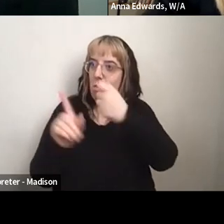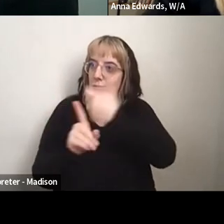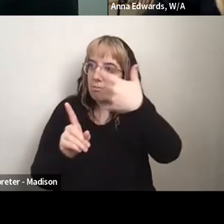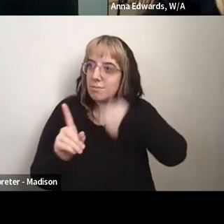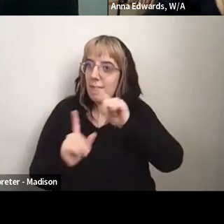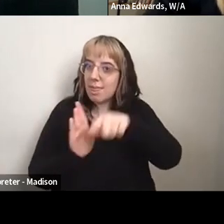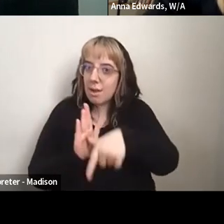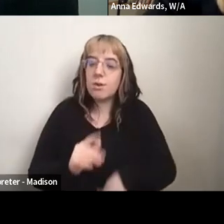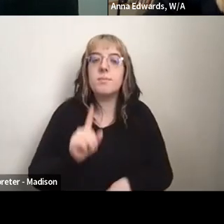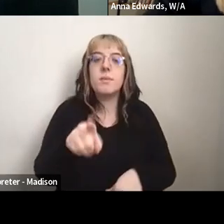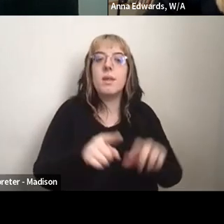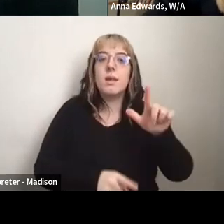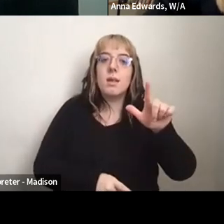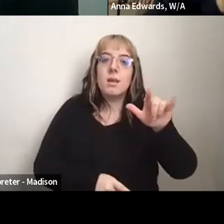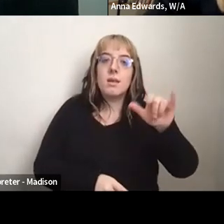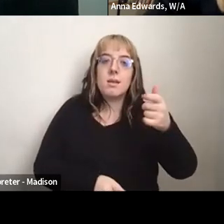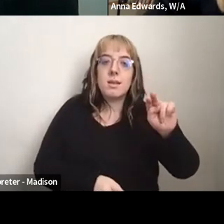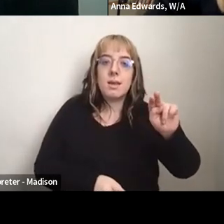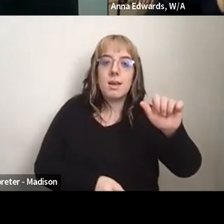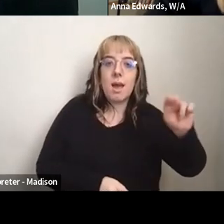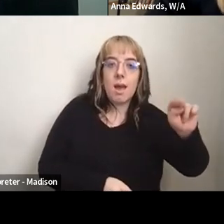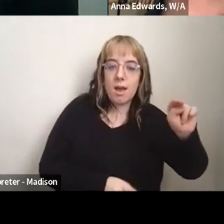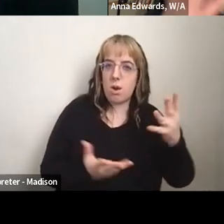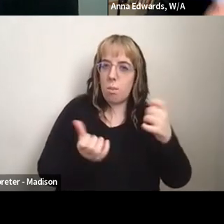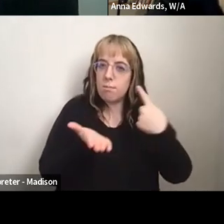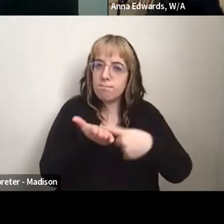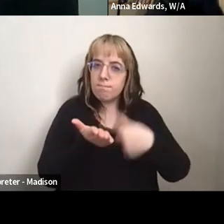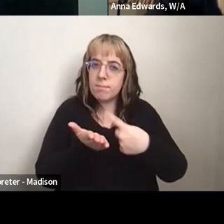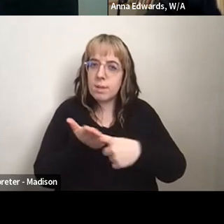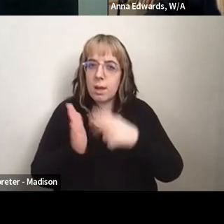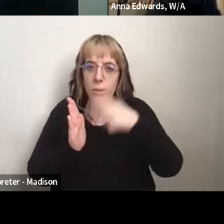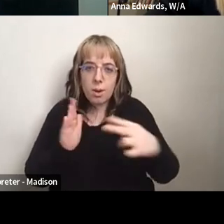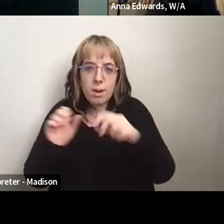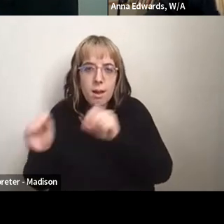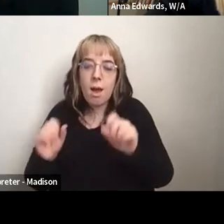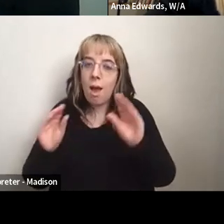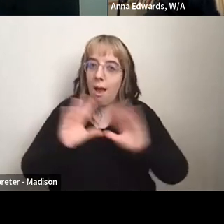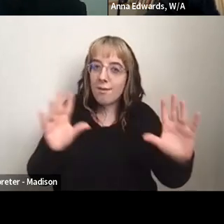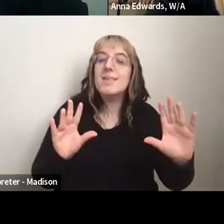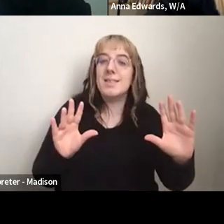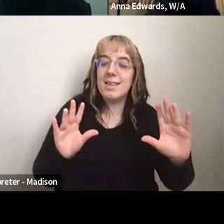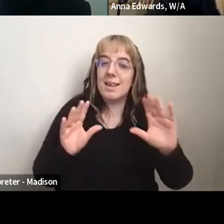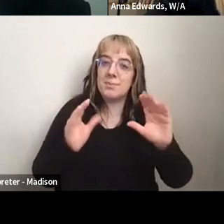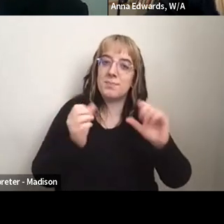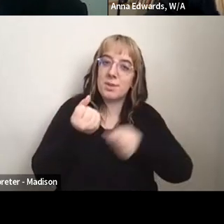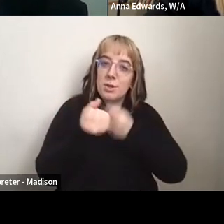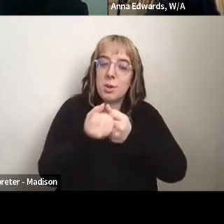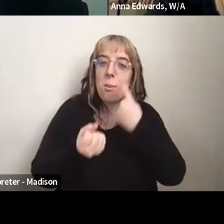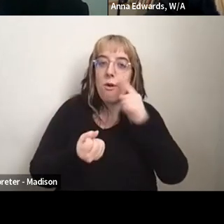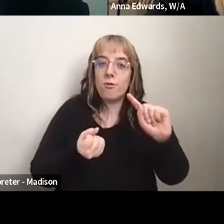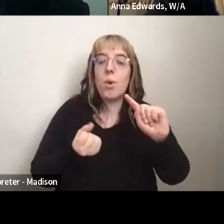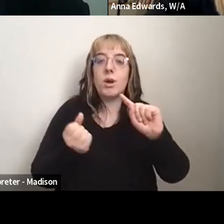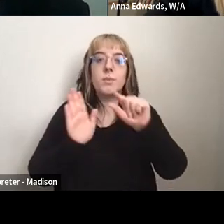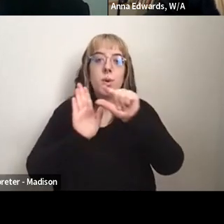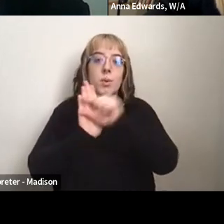Leanne, I'd love to talk a little bit about literacy. Obviously, this is a campaign for grade level reading webinar, and I know in